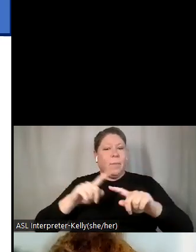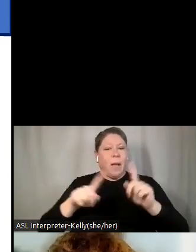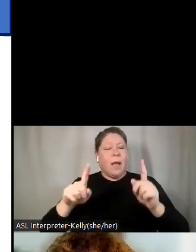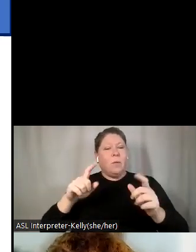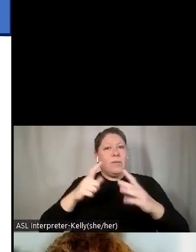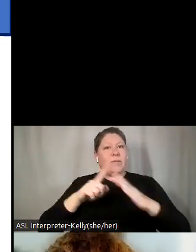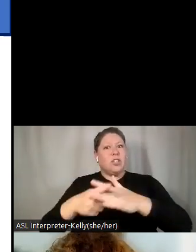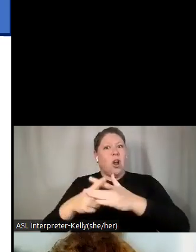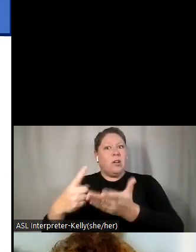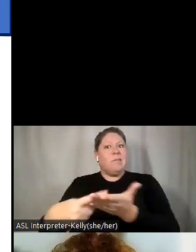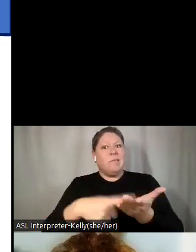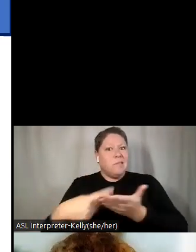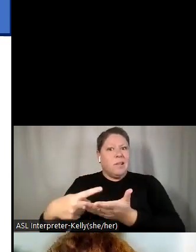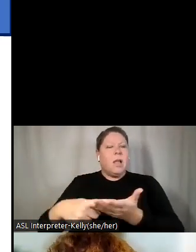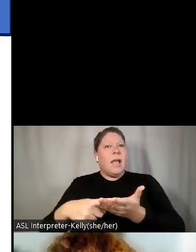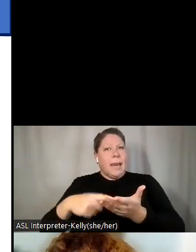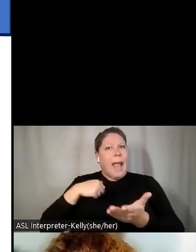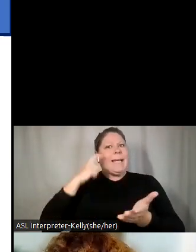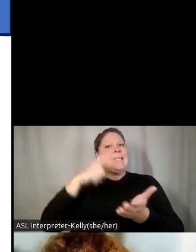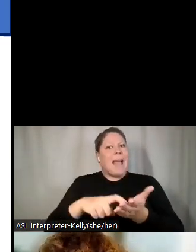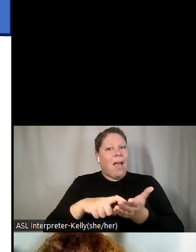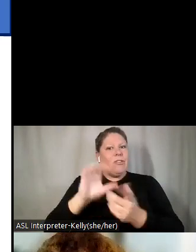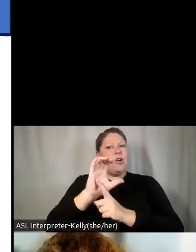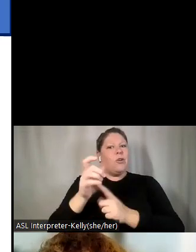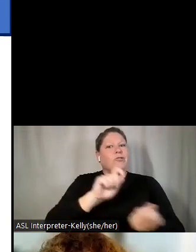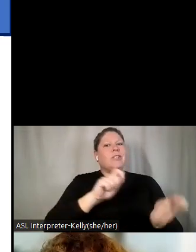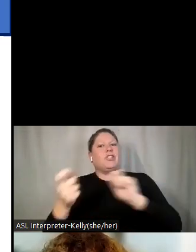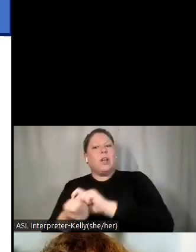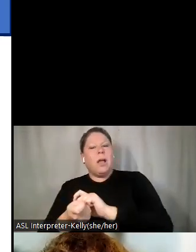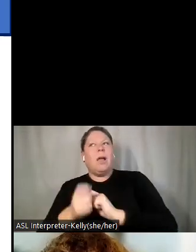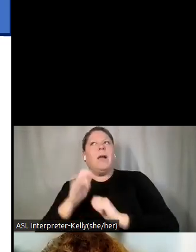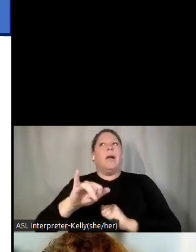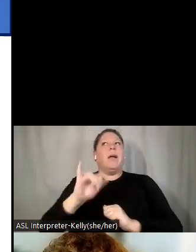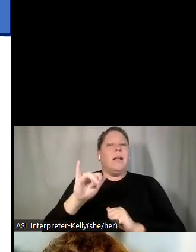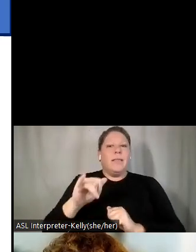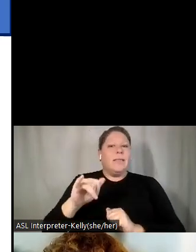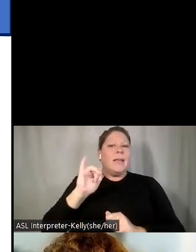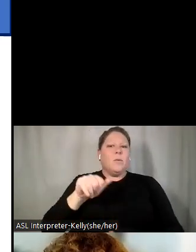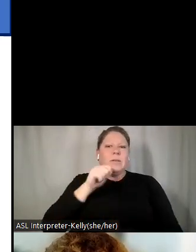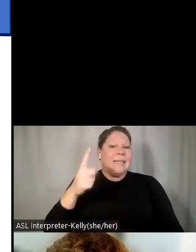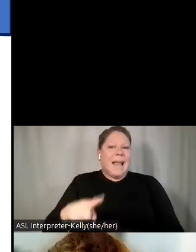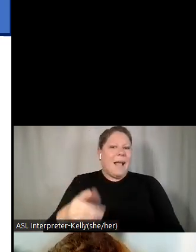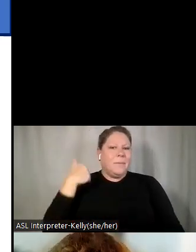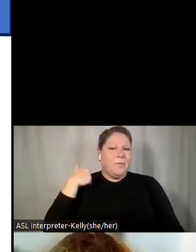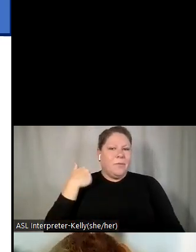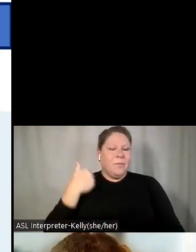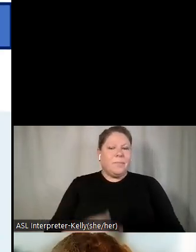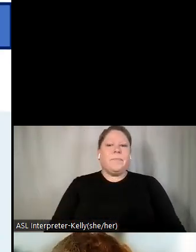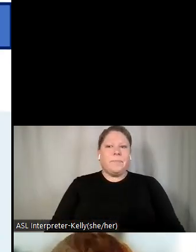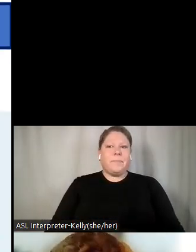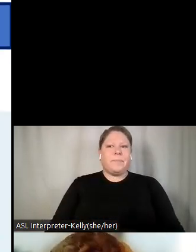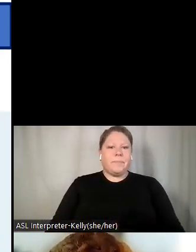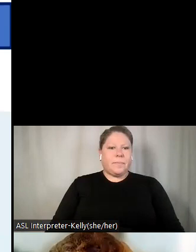the culture where people are starting to think about their work from this standpoint, which previously was not always the case. Next slide, please.